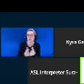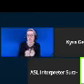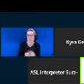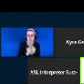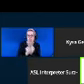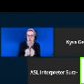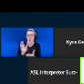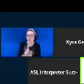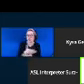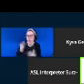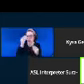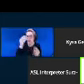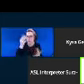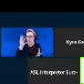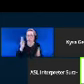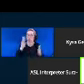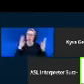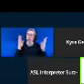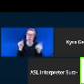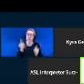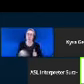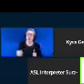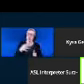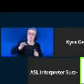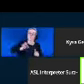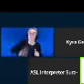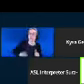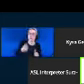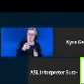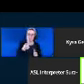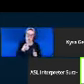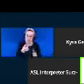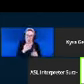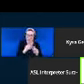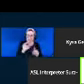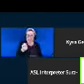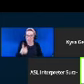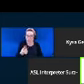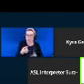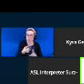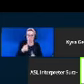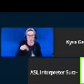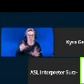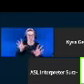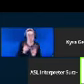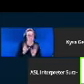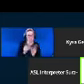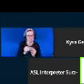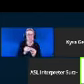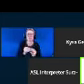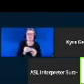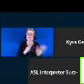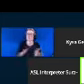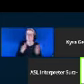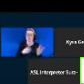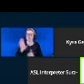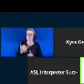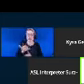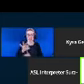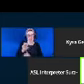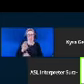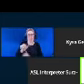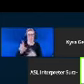information. And so hopefully you've benefited at least a little bit from this convening today put together by our team.